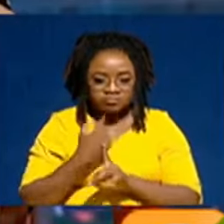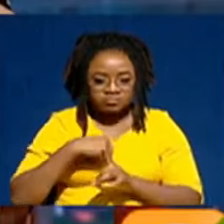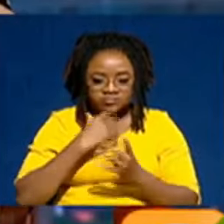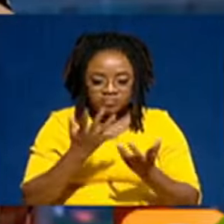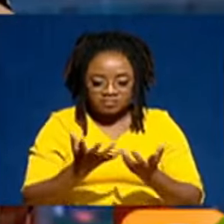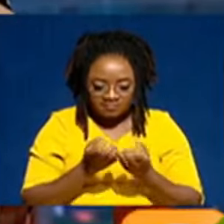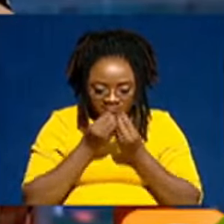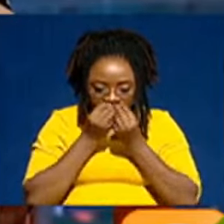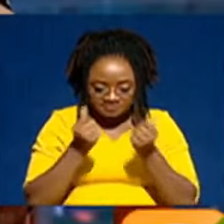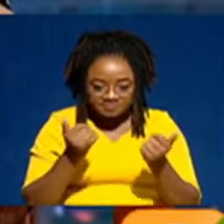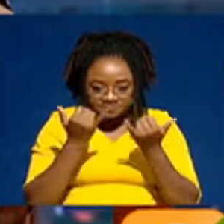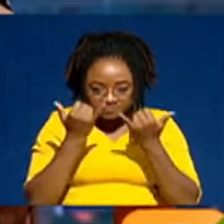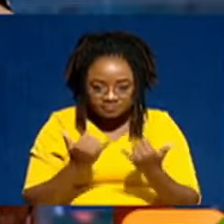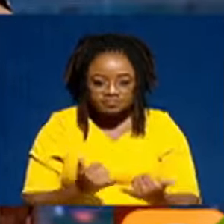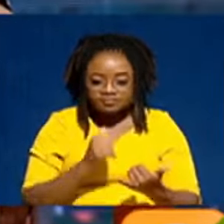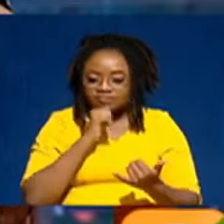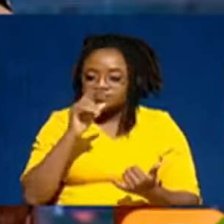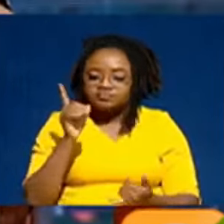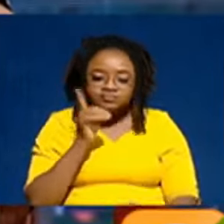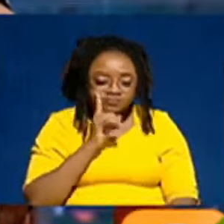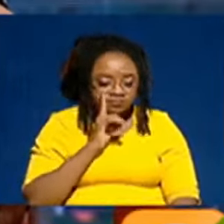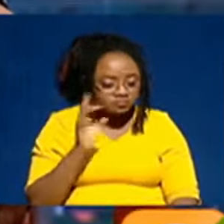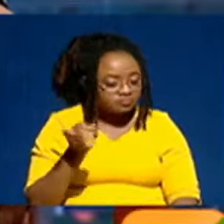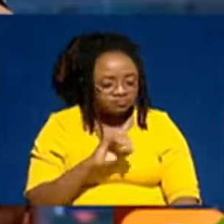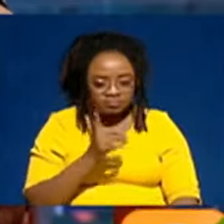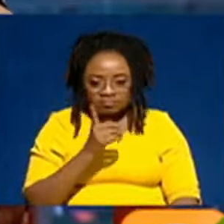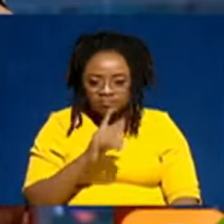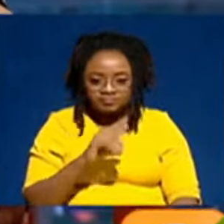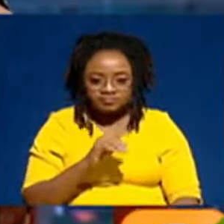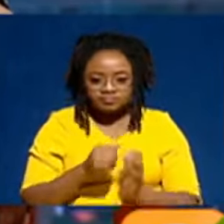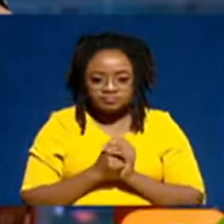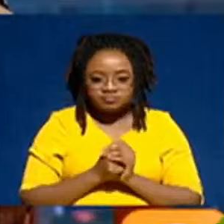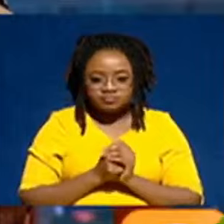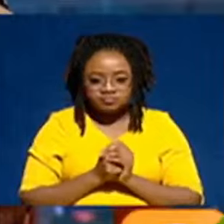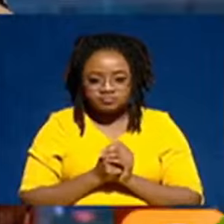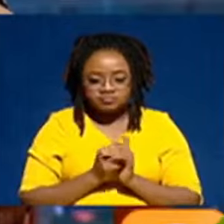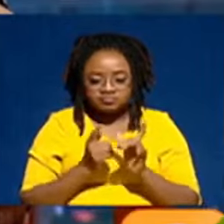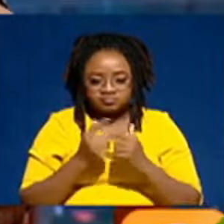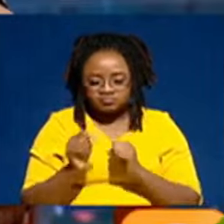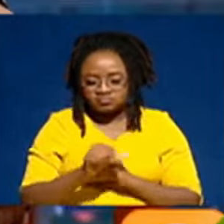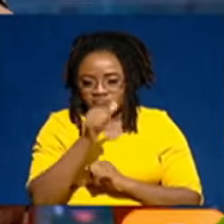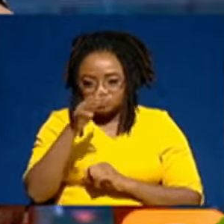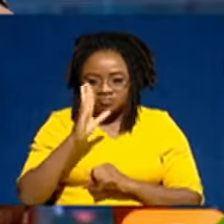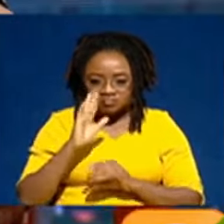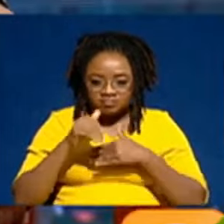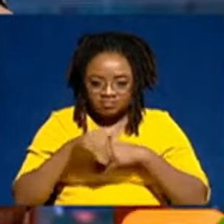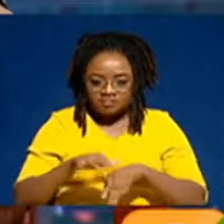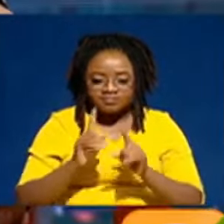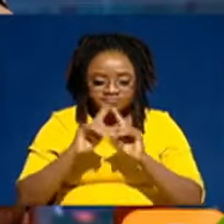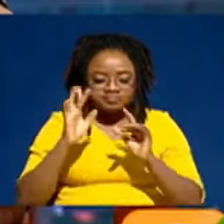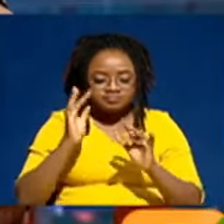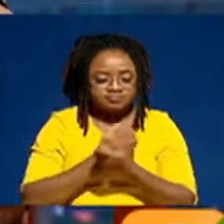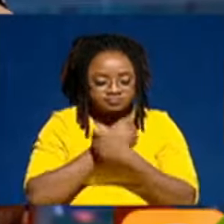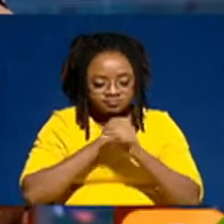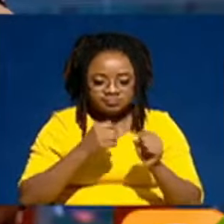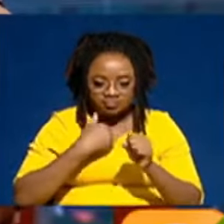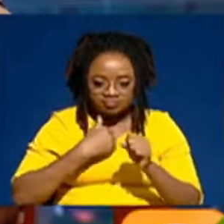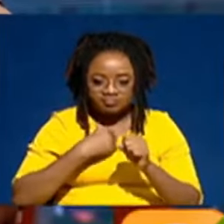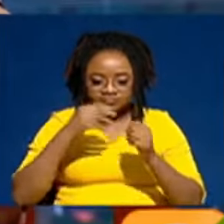now, not tomorrow. The skyscrapers will follow. But you cannot have a situation where you